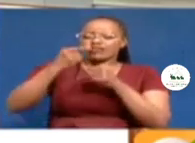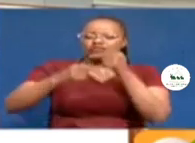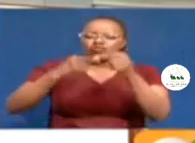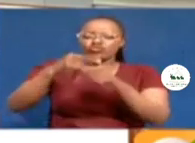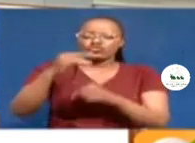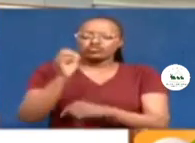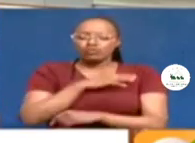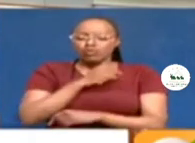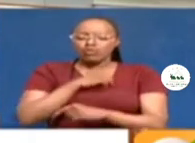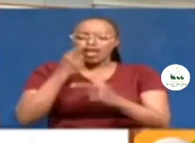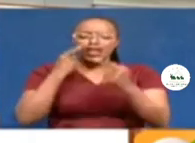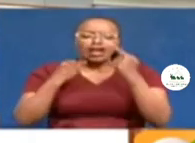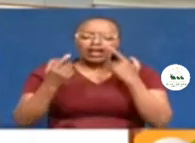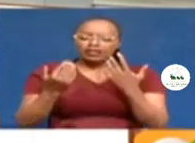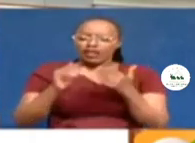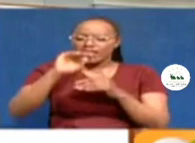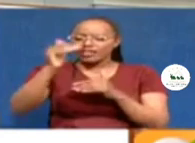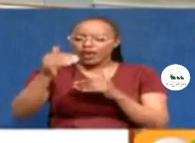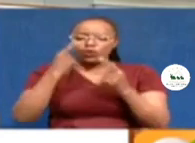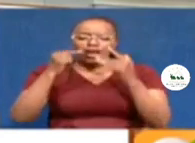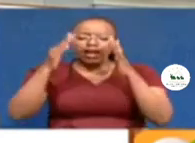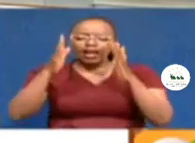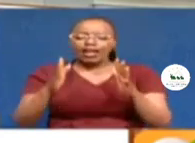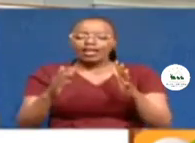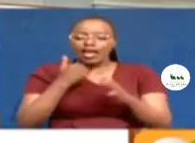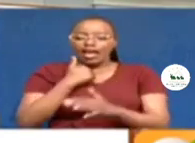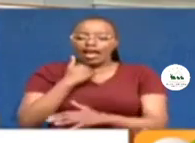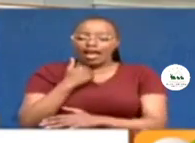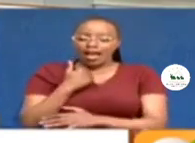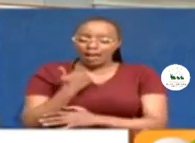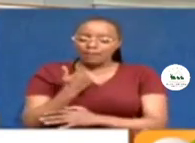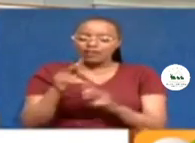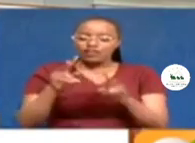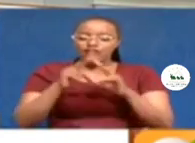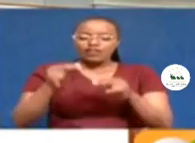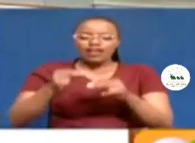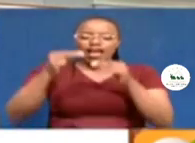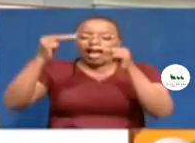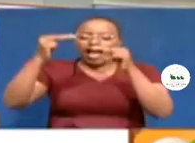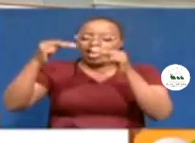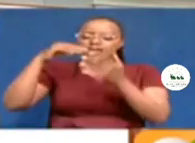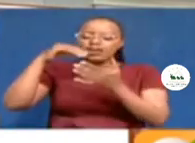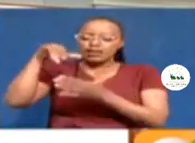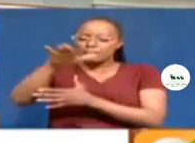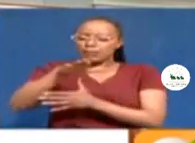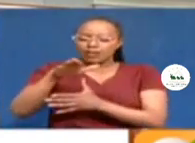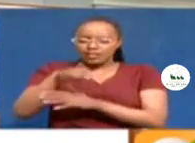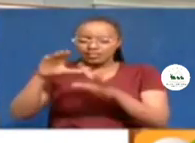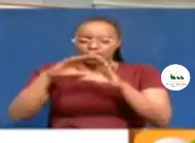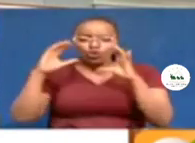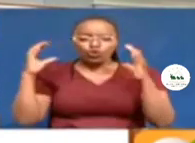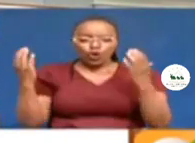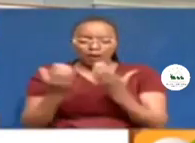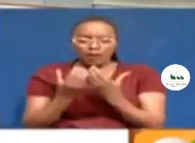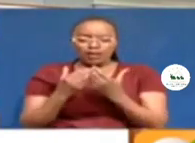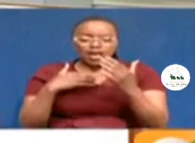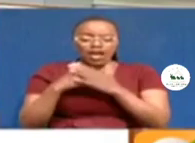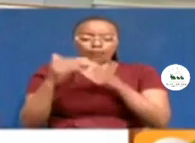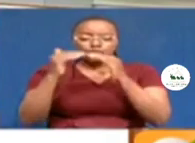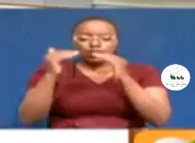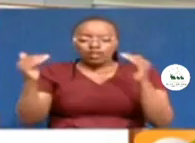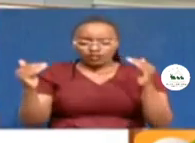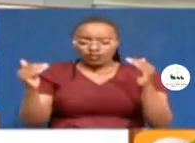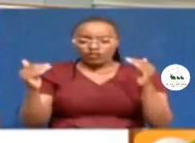crier. And the town crier is held in very high esteem globally to the extent